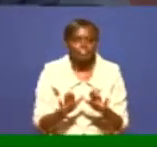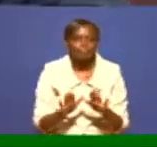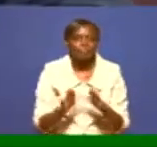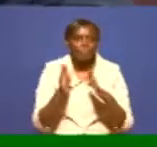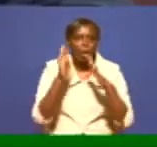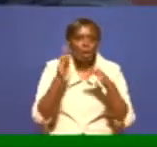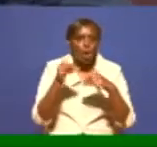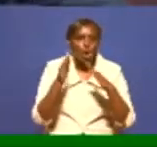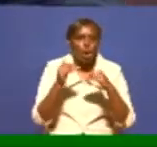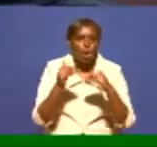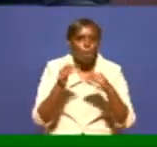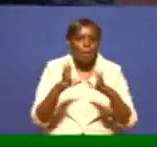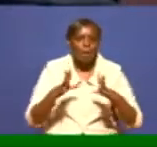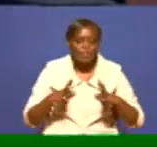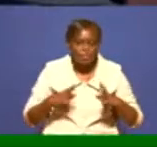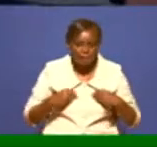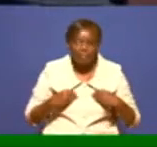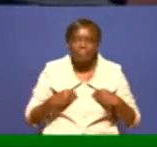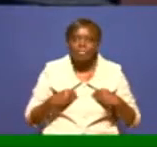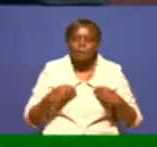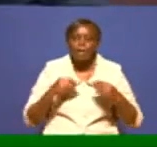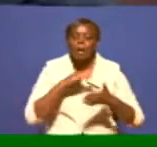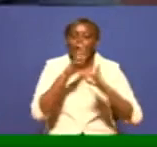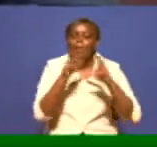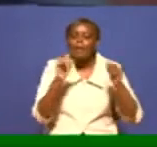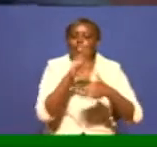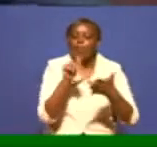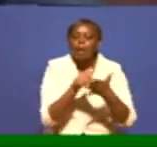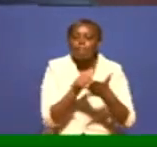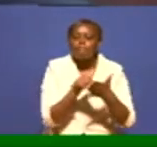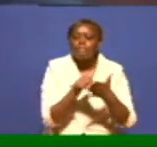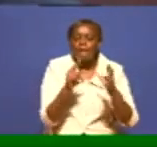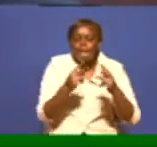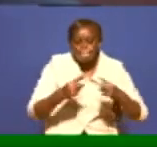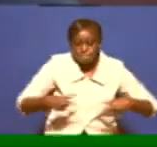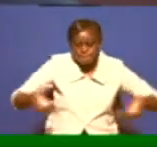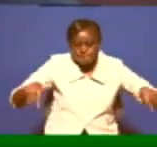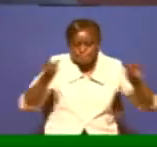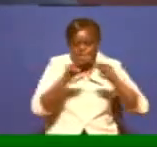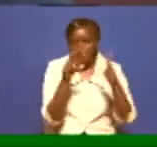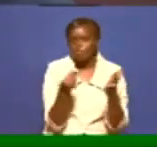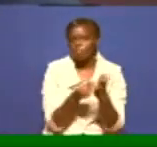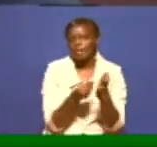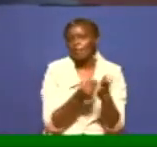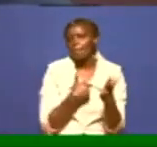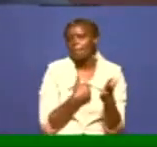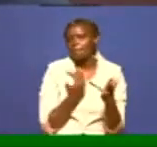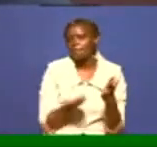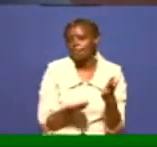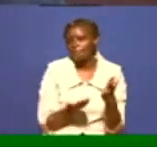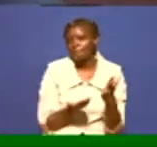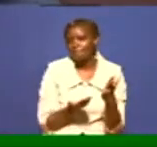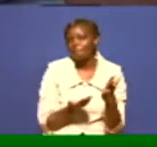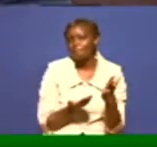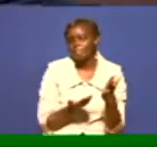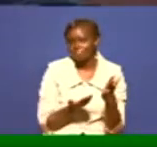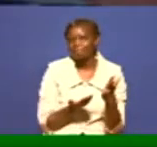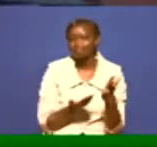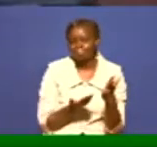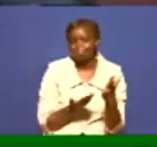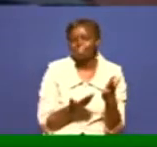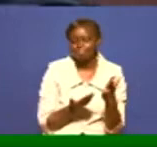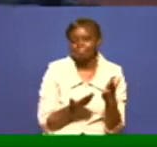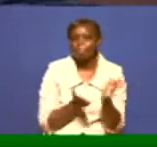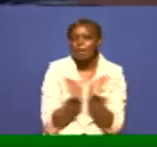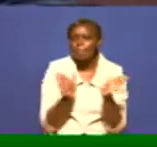able to address, is the issue of whether we are getting value for money. Honorable Speaker, the law demands, if you look at the